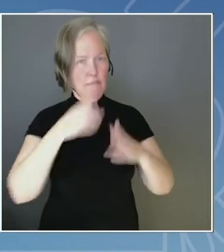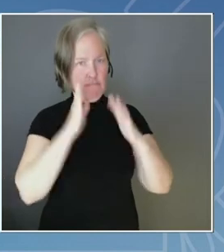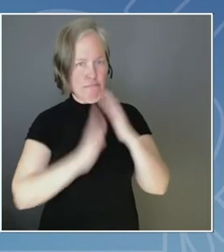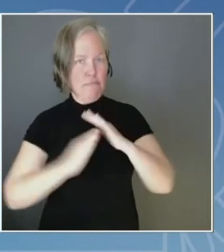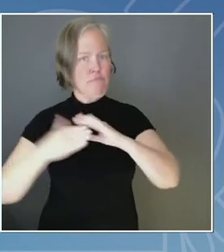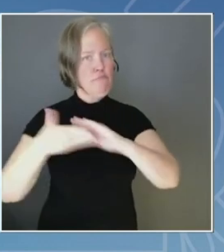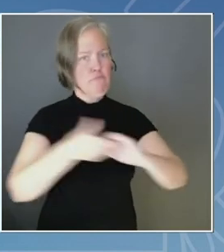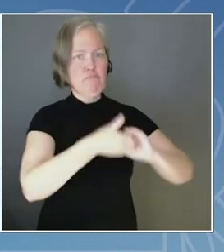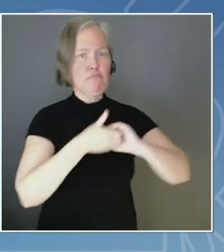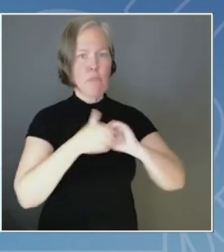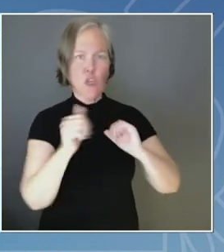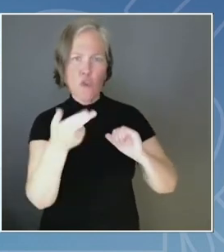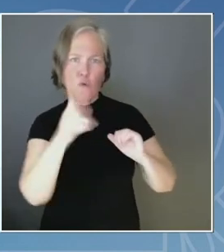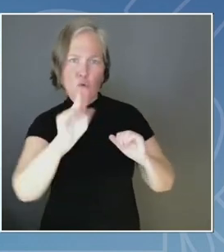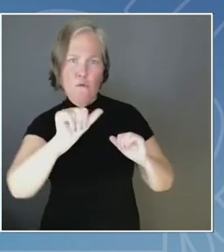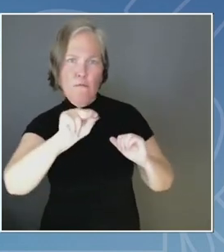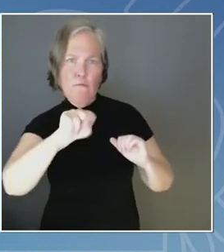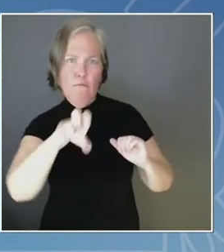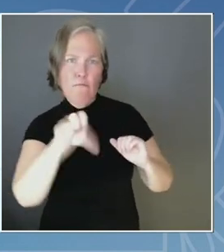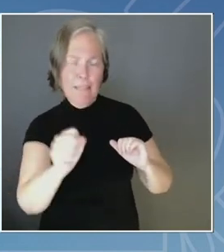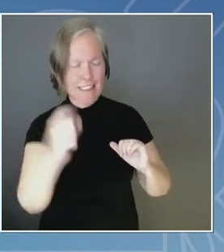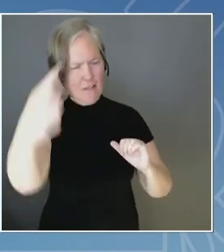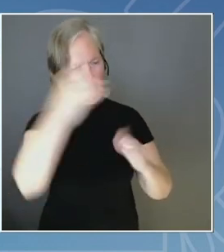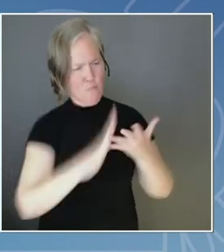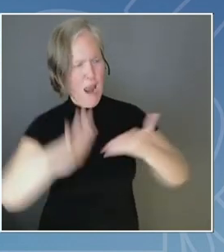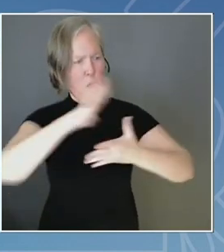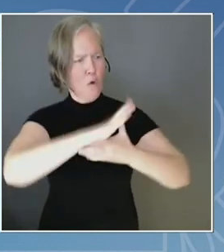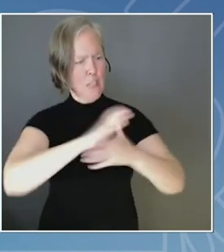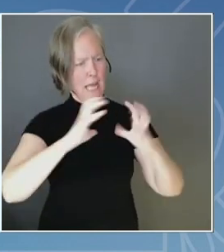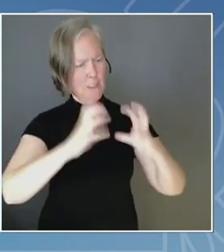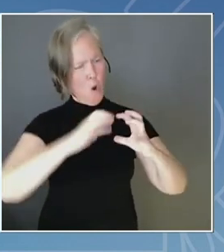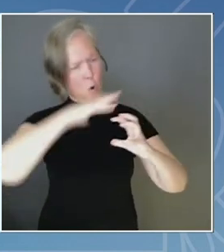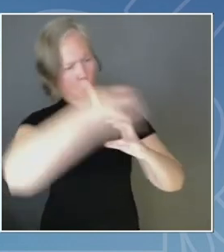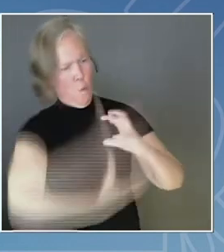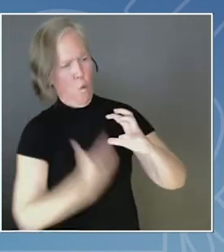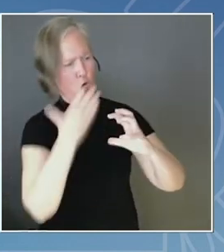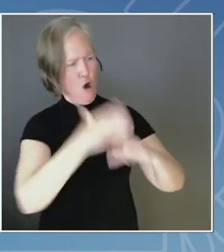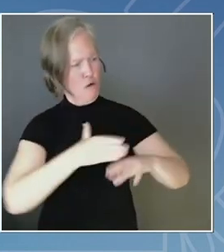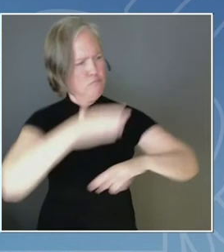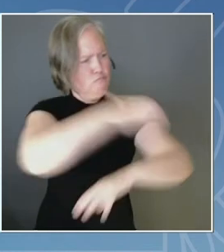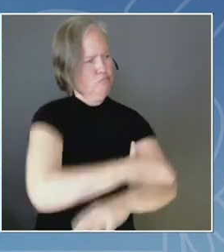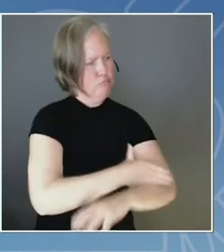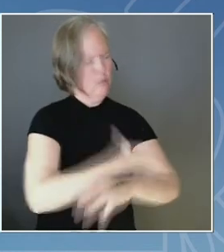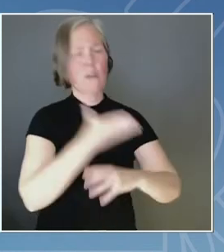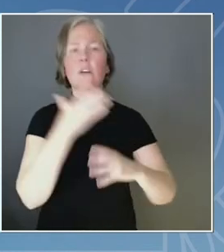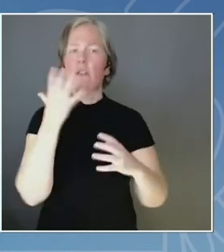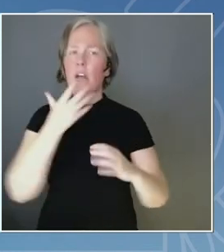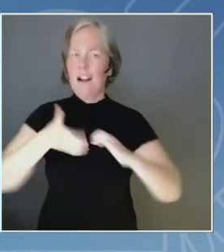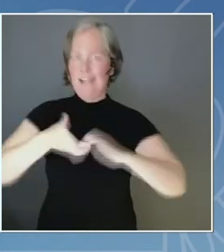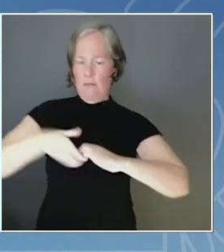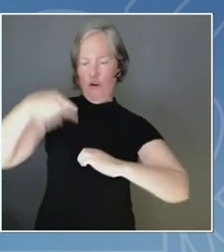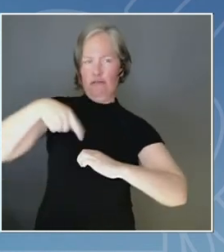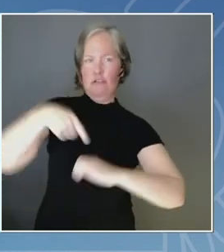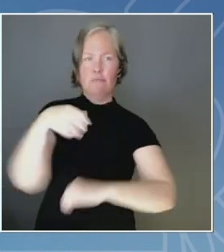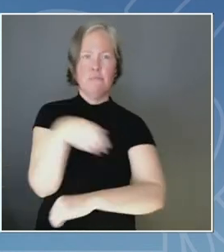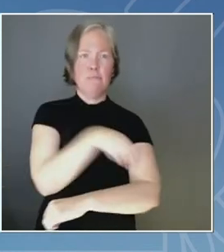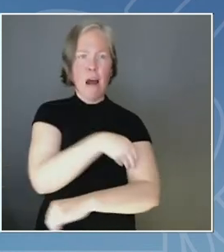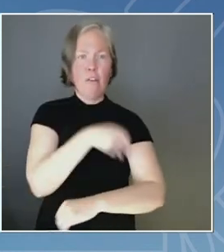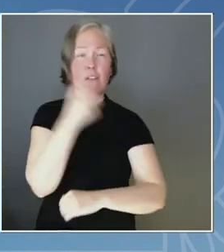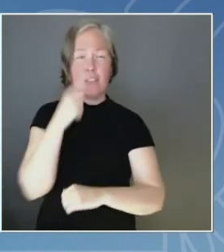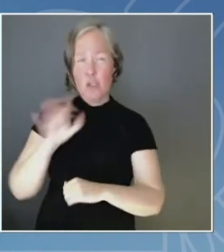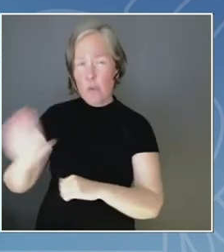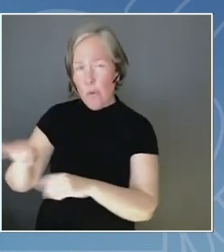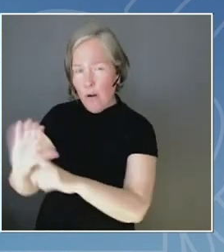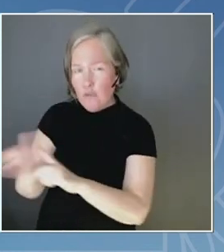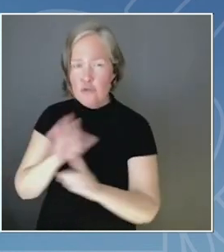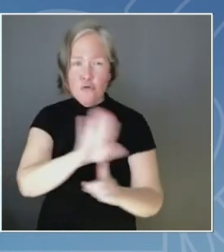global world better. There is so much power in collaboration, and there's so much richness in the cultures that we can bring together and